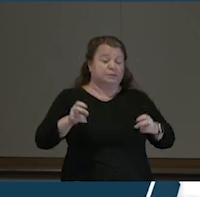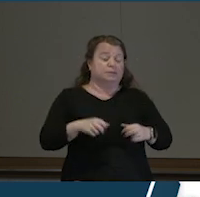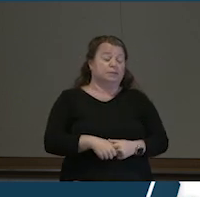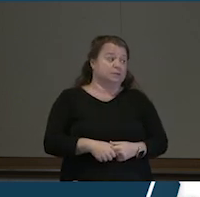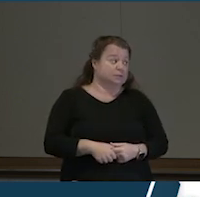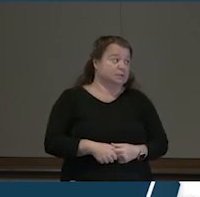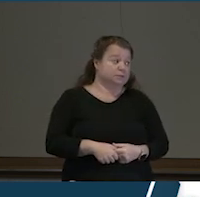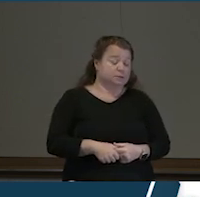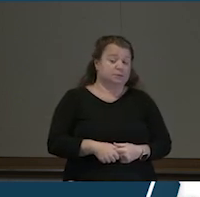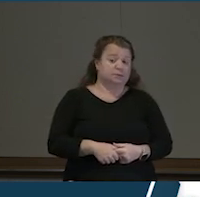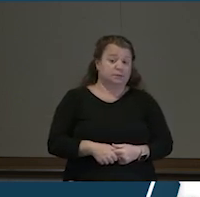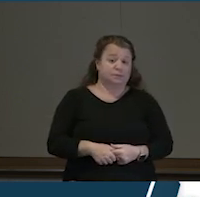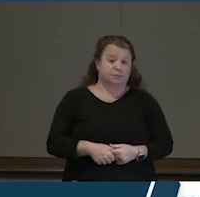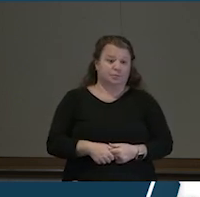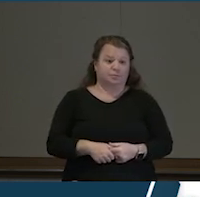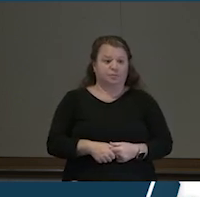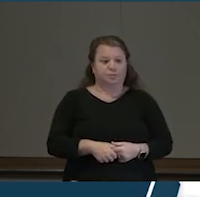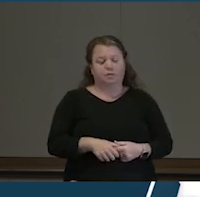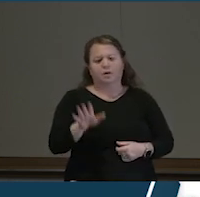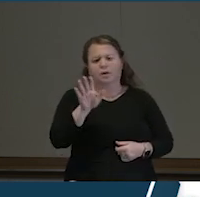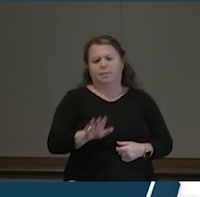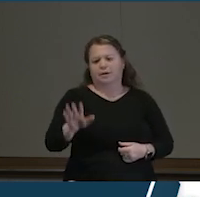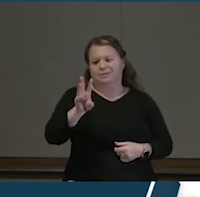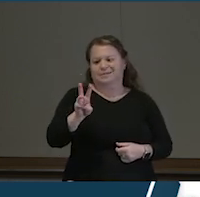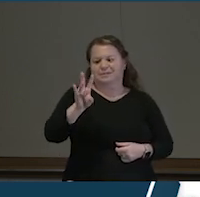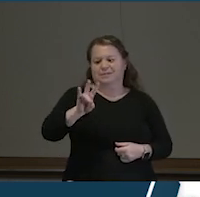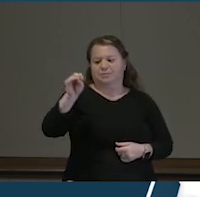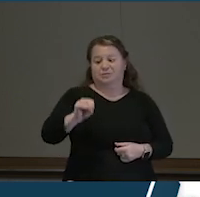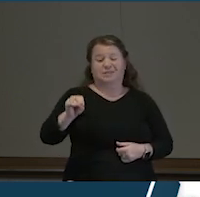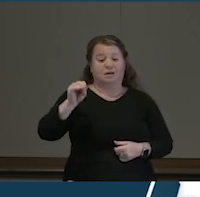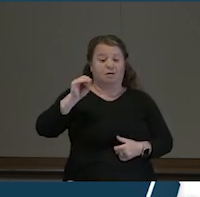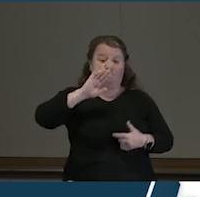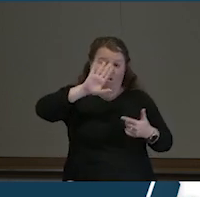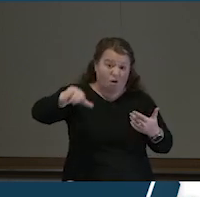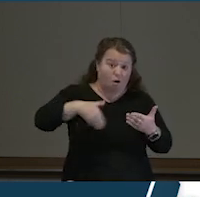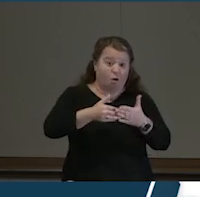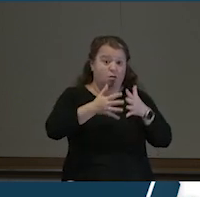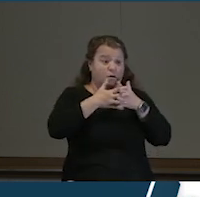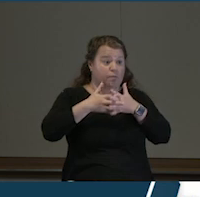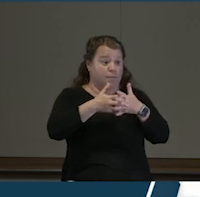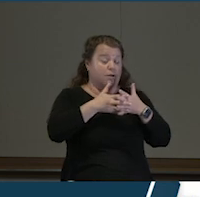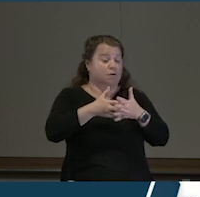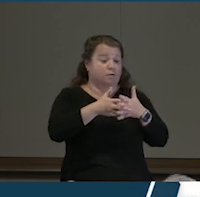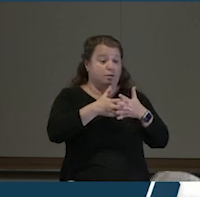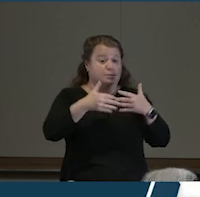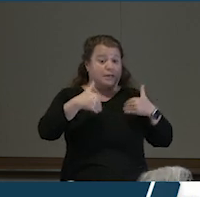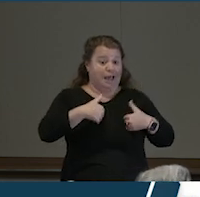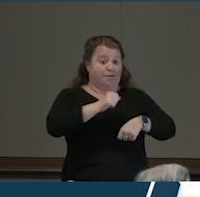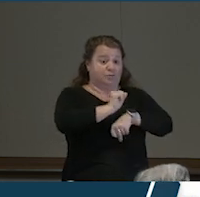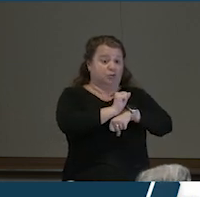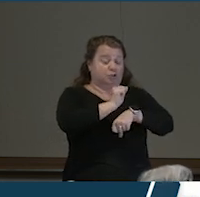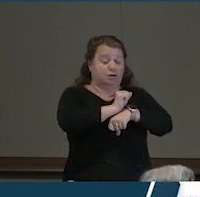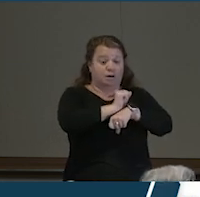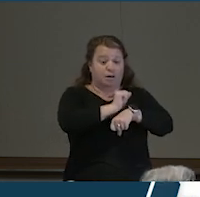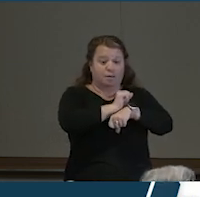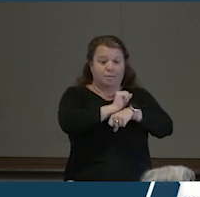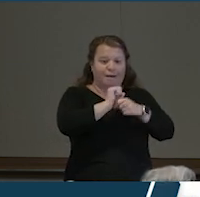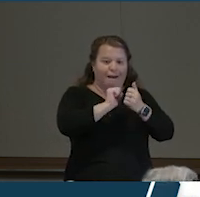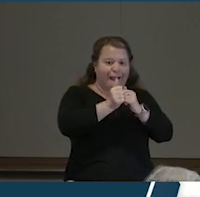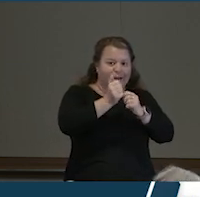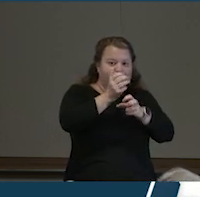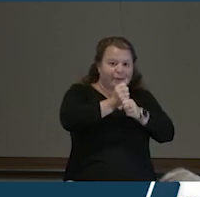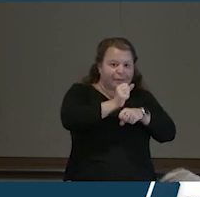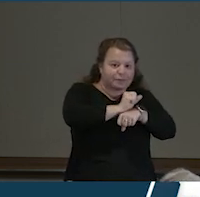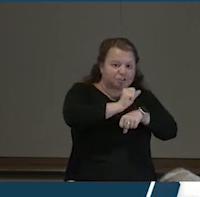hear about how 67% of all Americans who have a job got that job because of someone that they